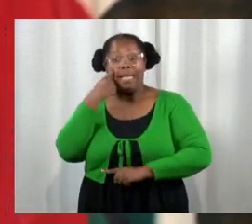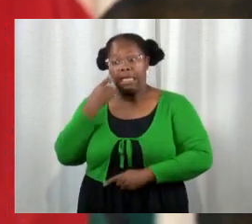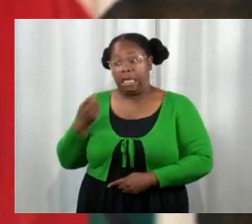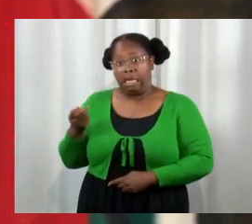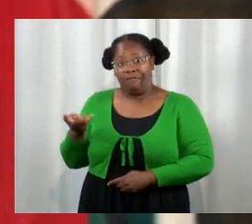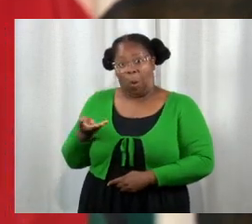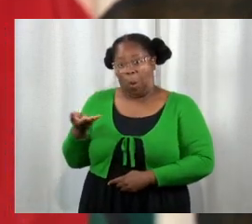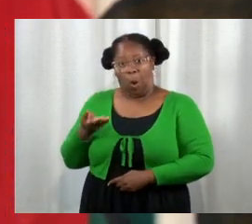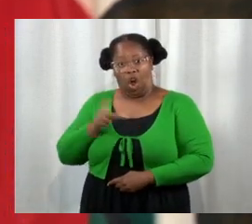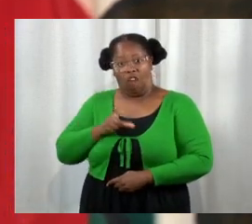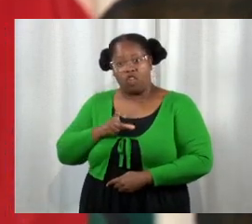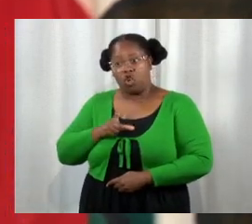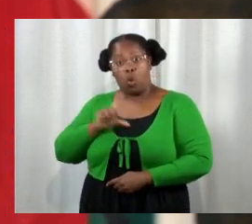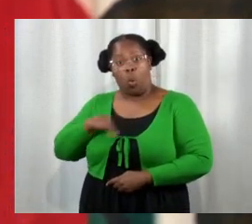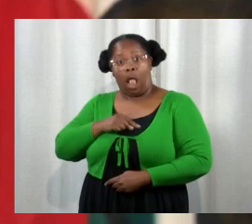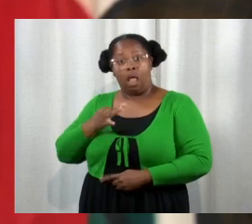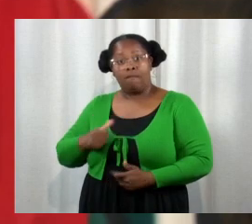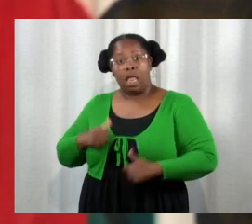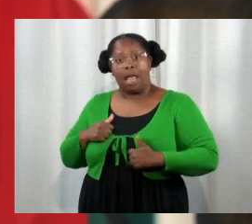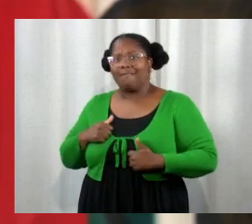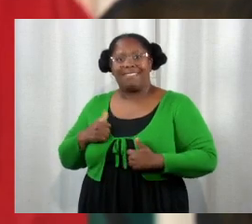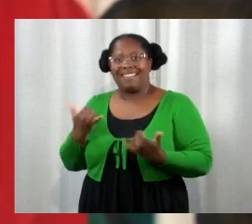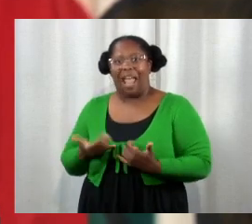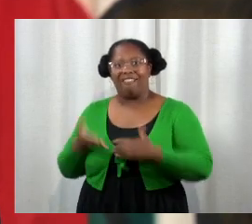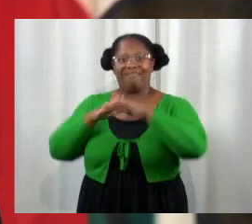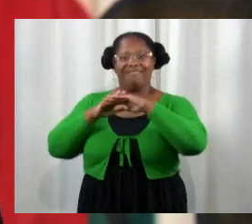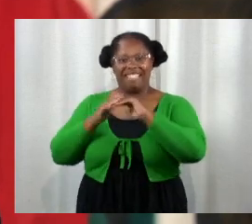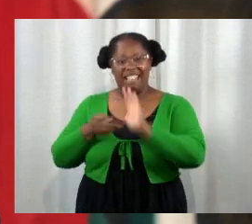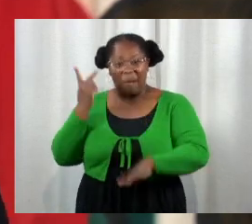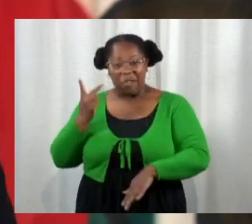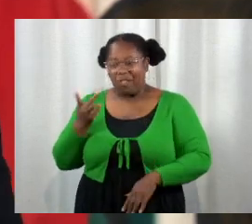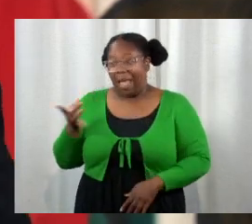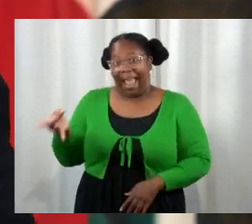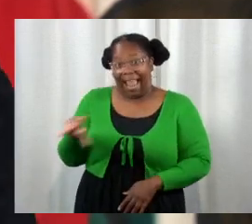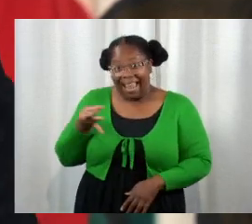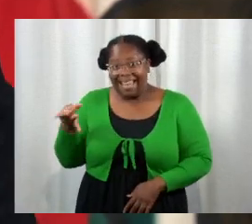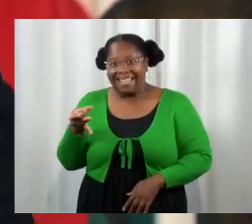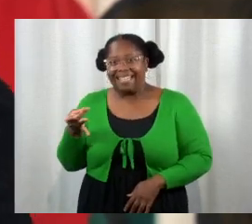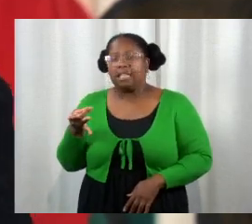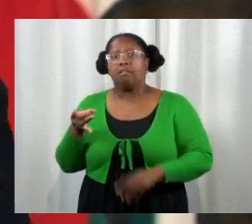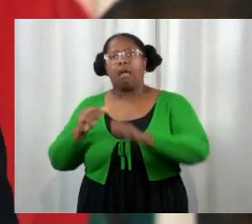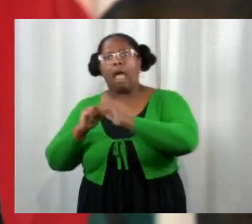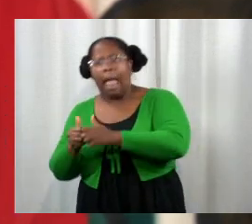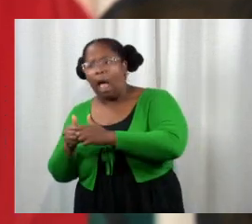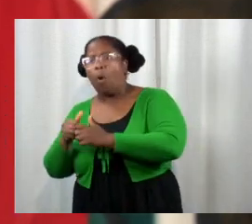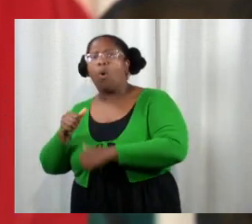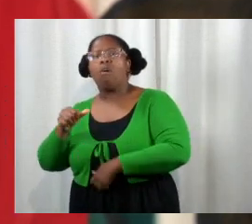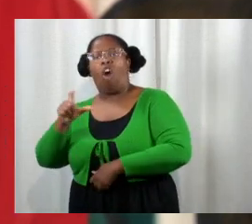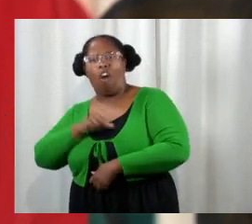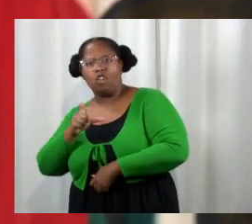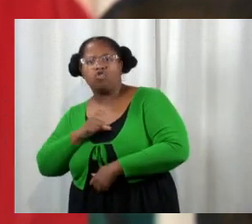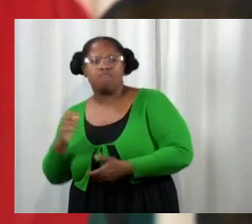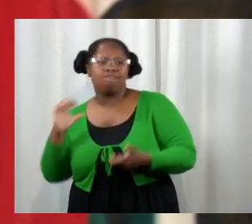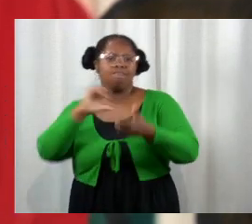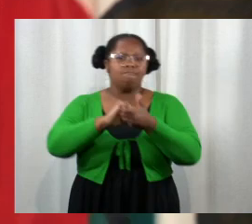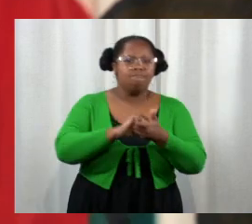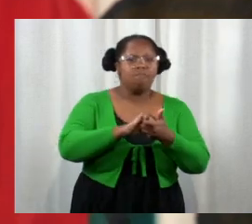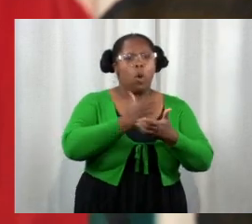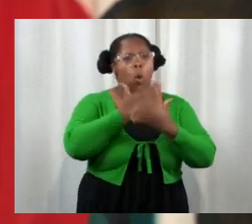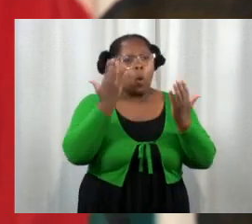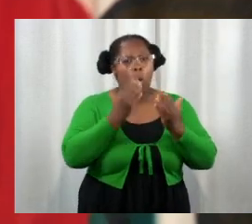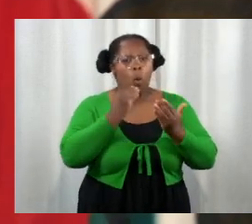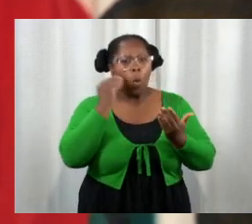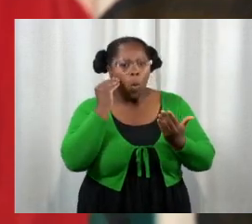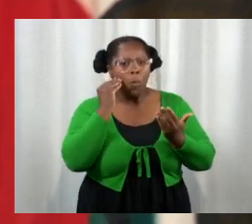more officers doing this incredible job by partnering up with our homeless services team and connecting people in our community who are